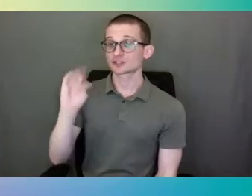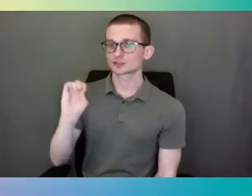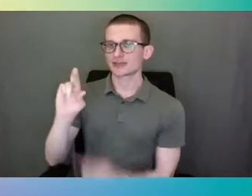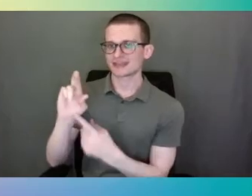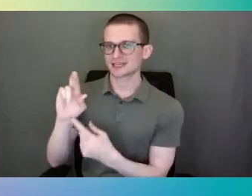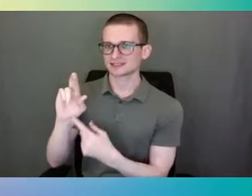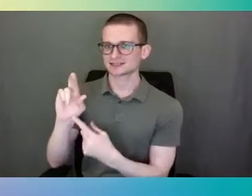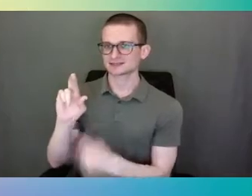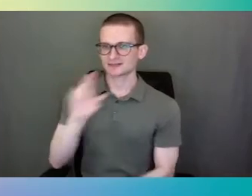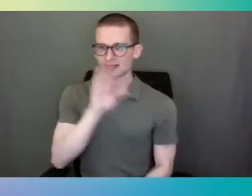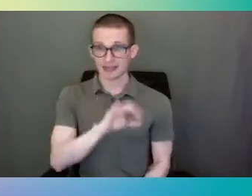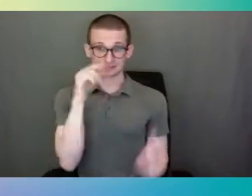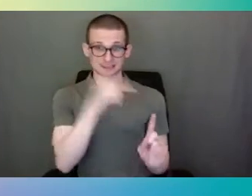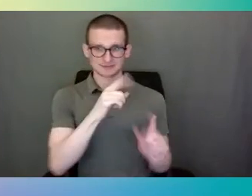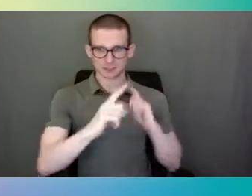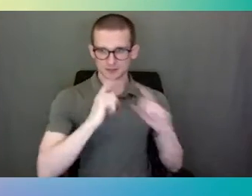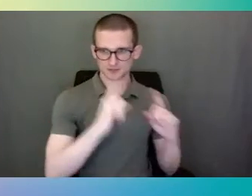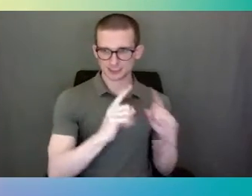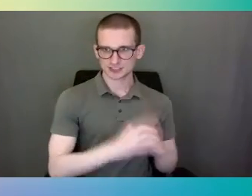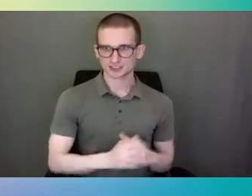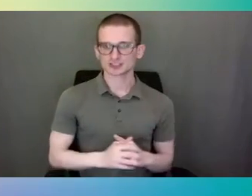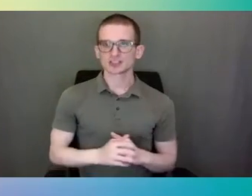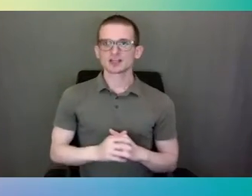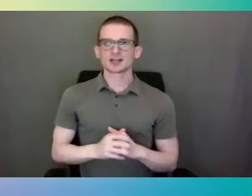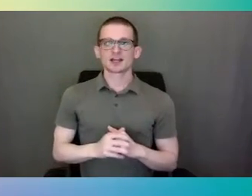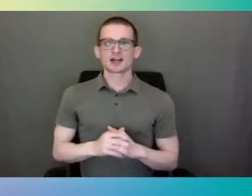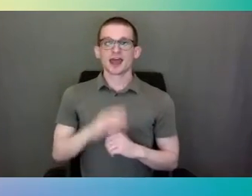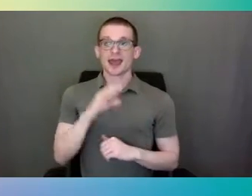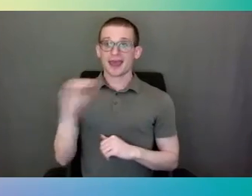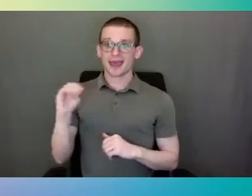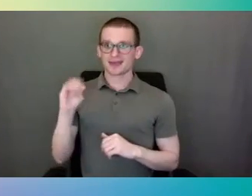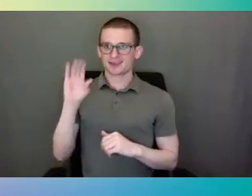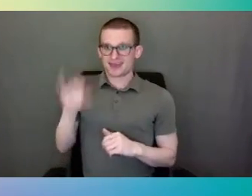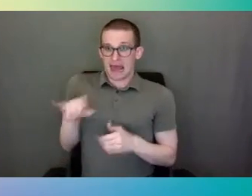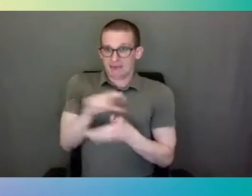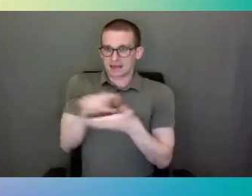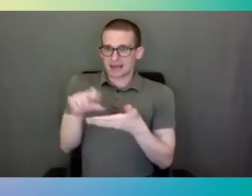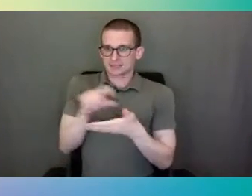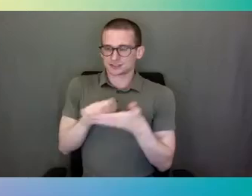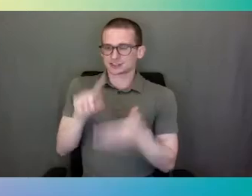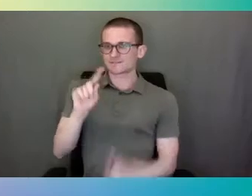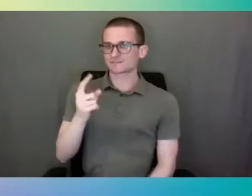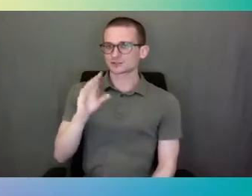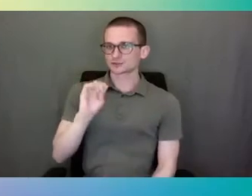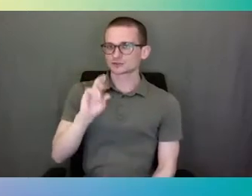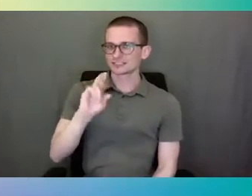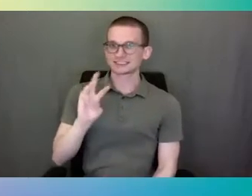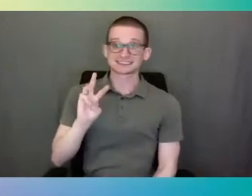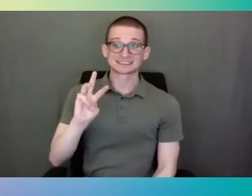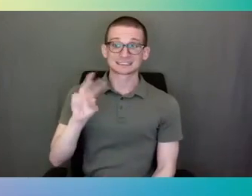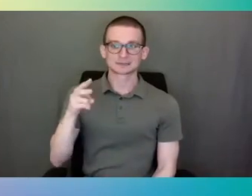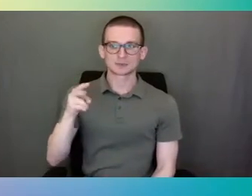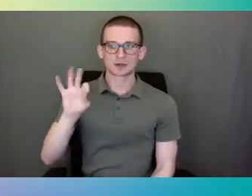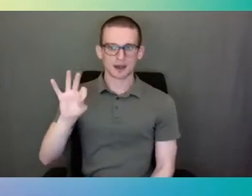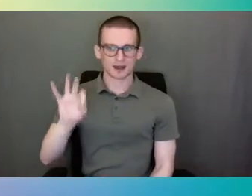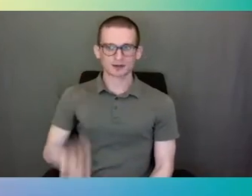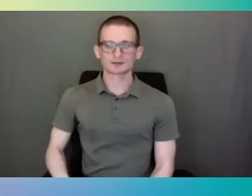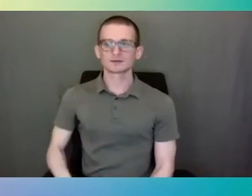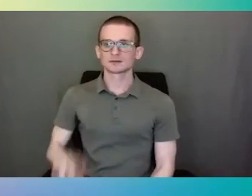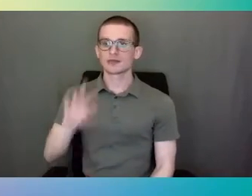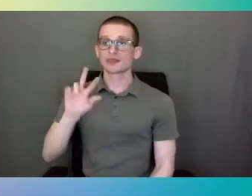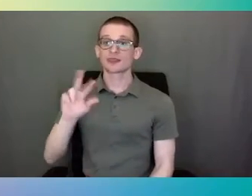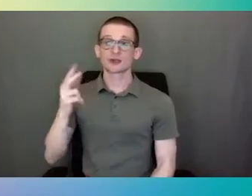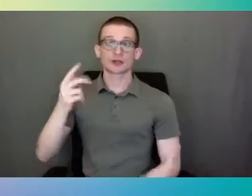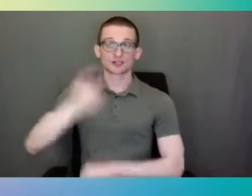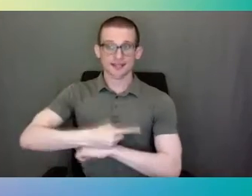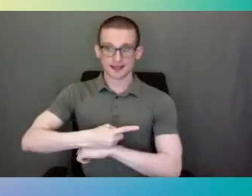And our focal passage, 1 Corinthians 6:9. On day three, we went into